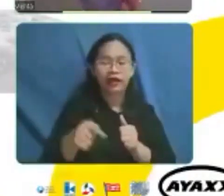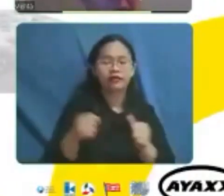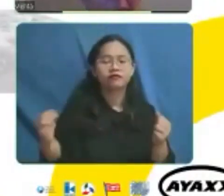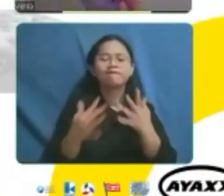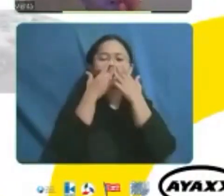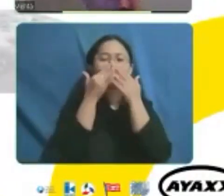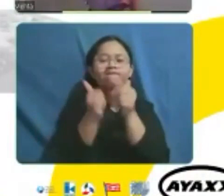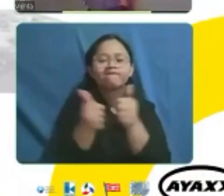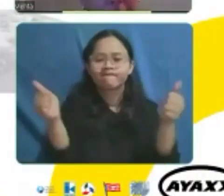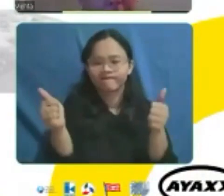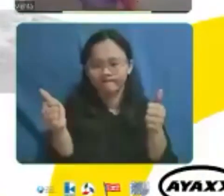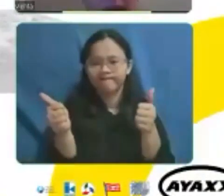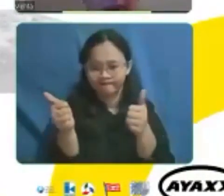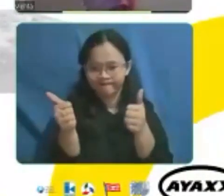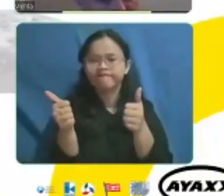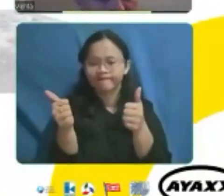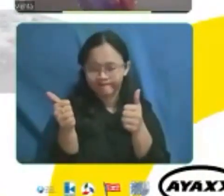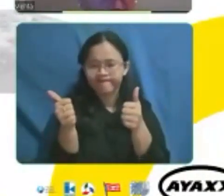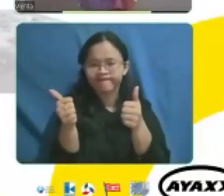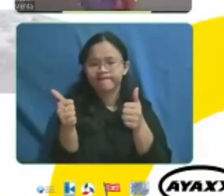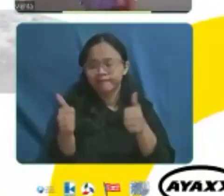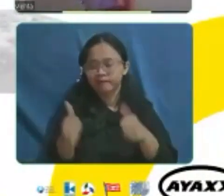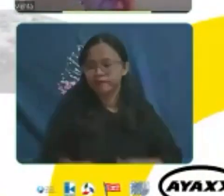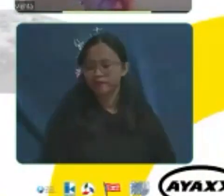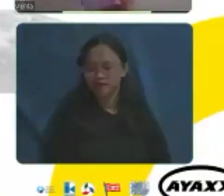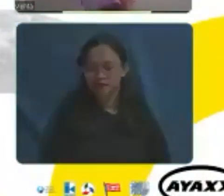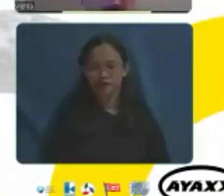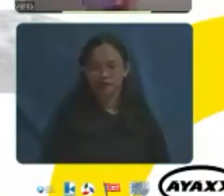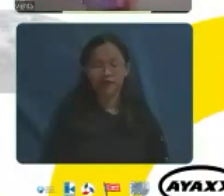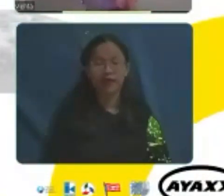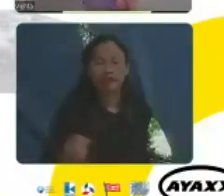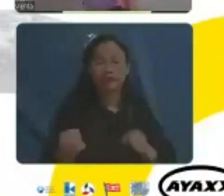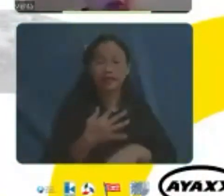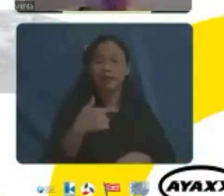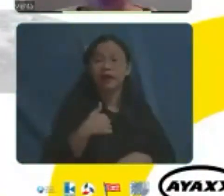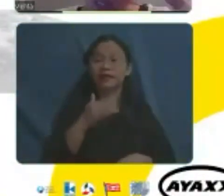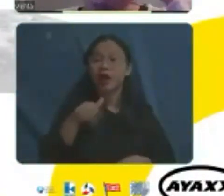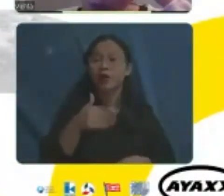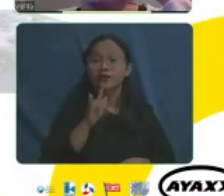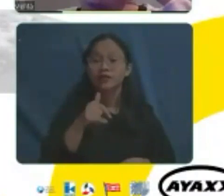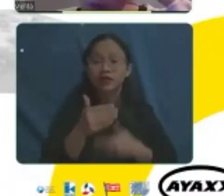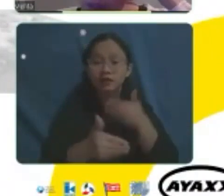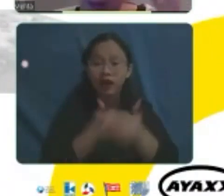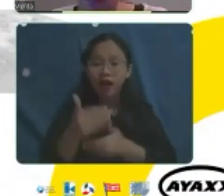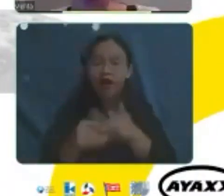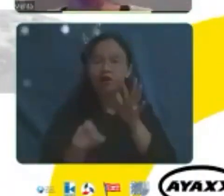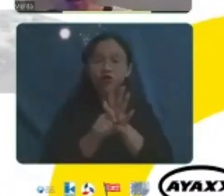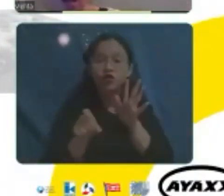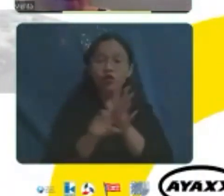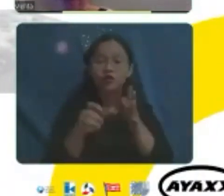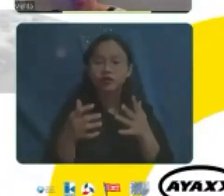7,000 adverse health outcomes in children, mainly, children's respiratory illness, for